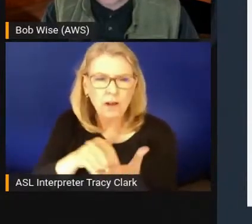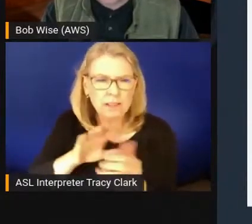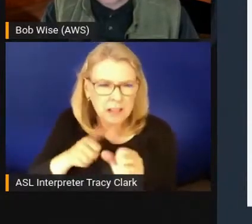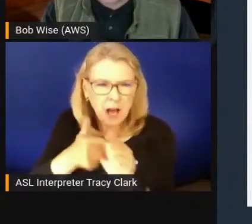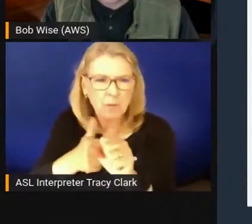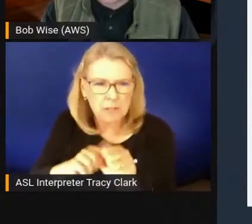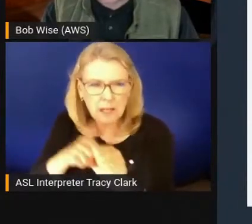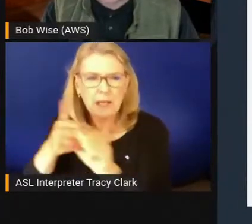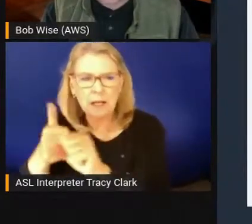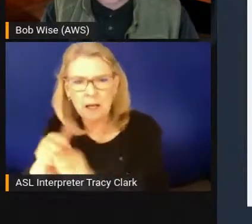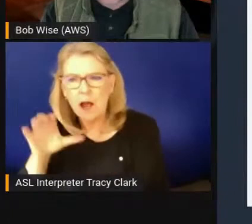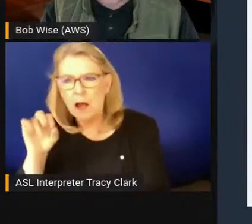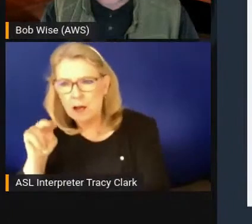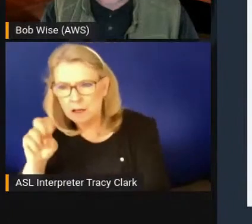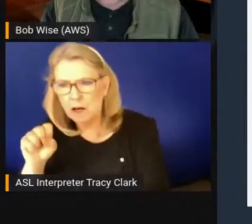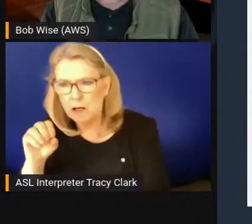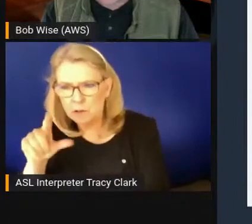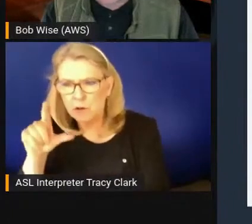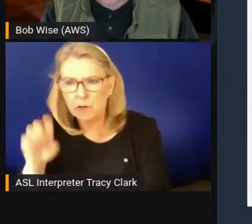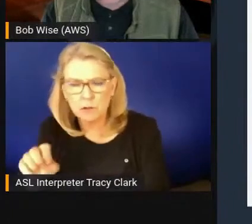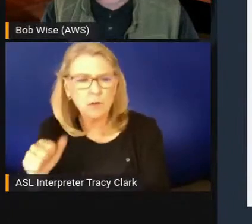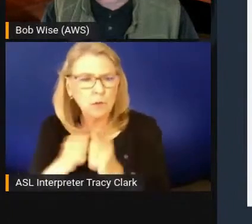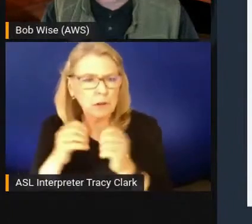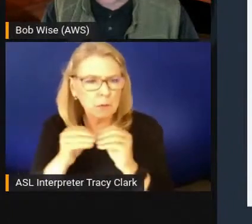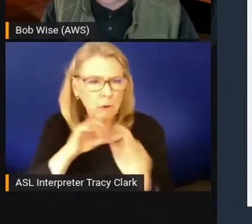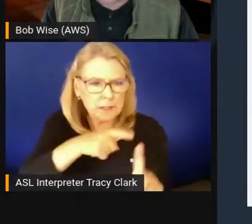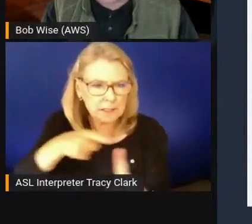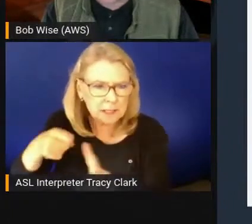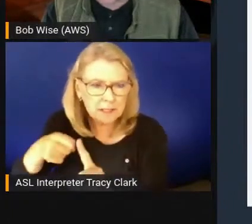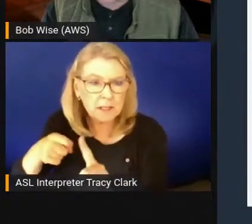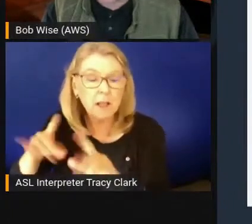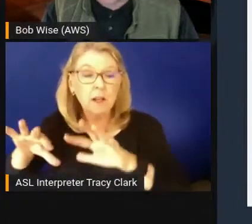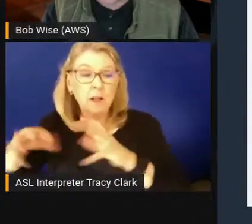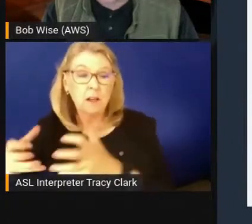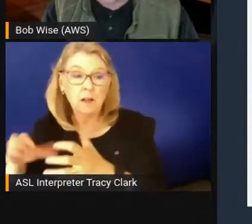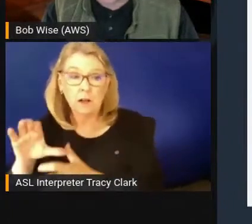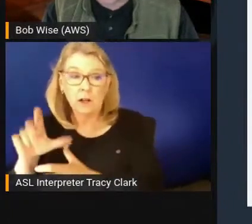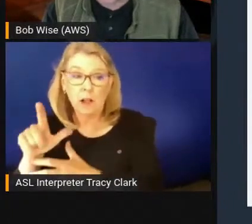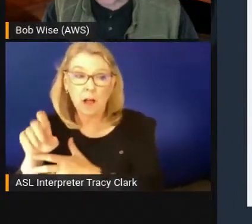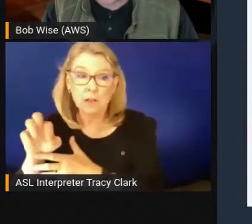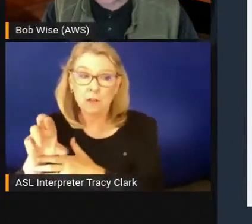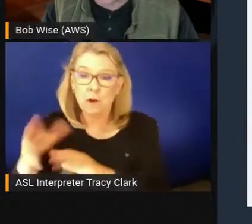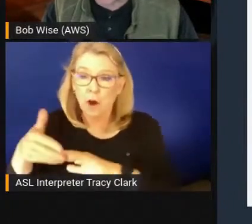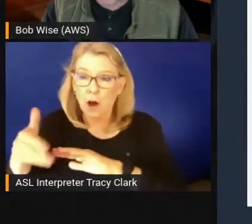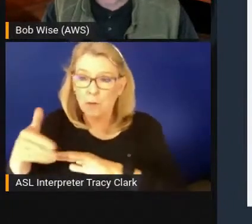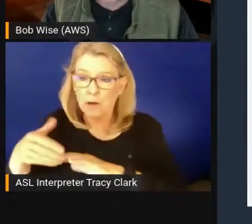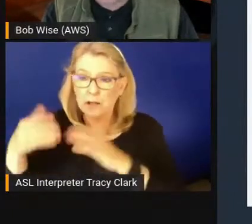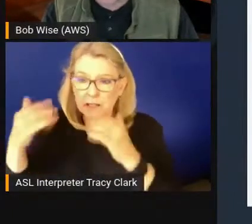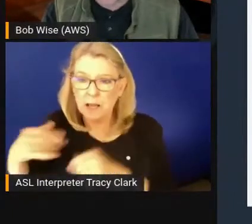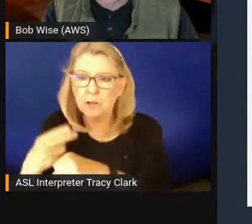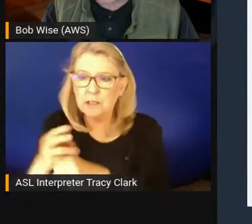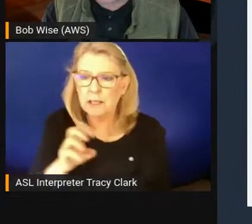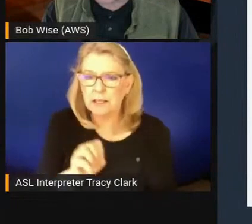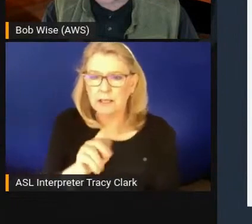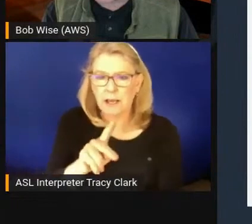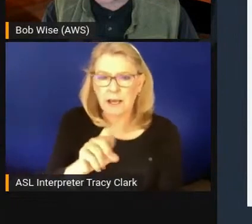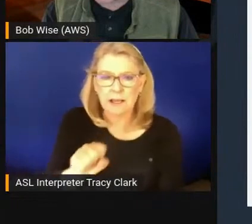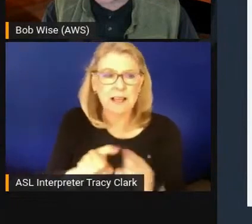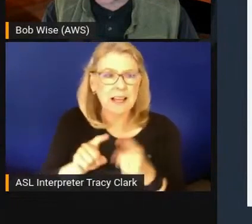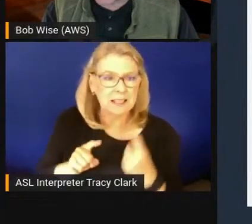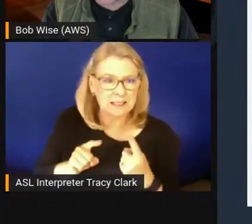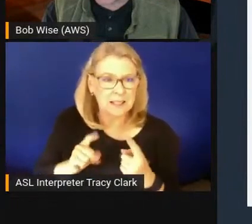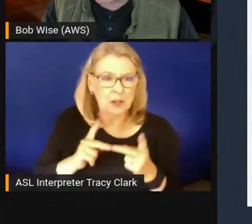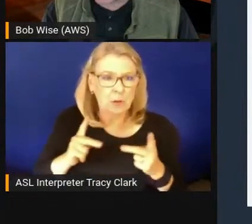details. So cluster operators and application developers can now use EKS as a single place to organize, visualize,